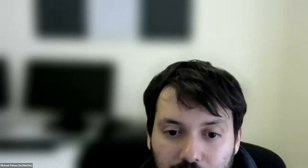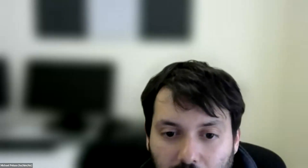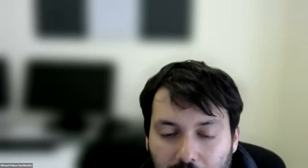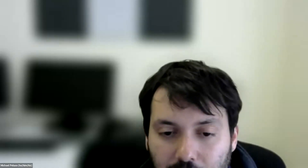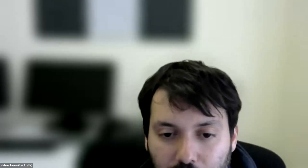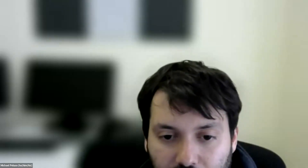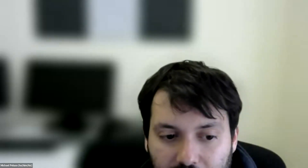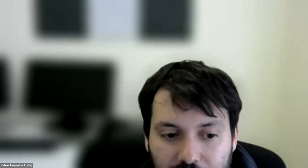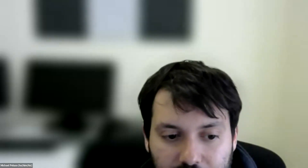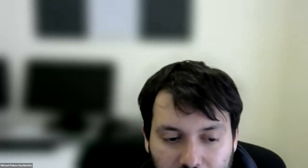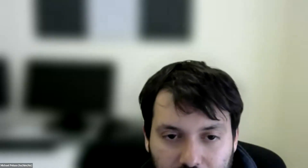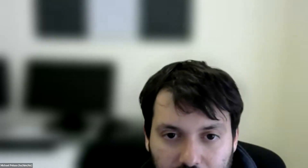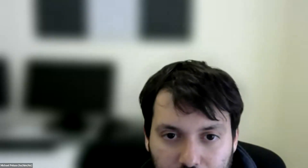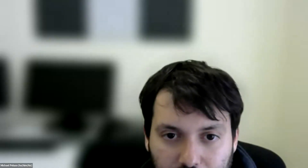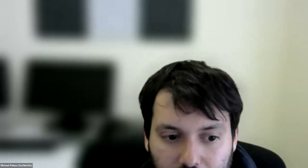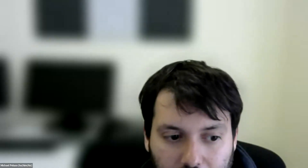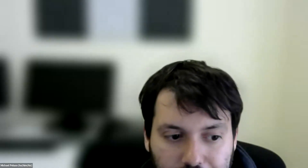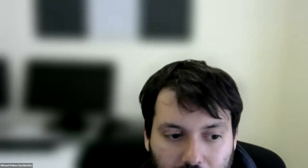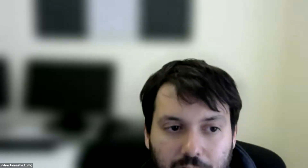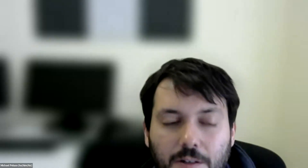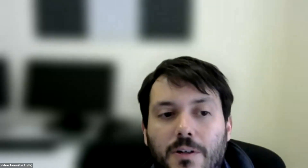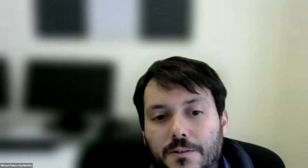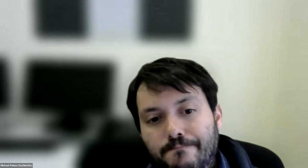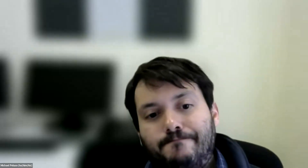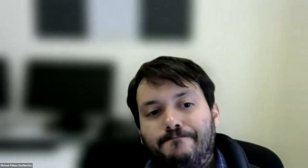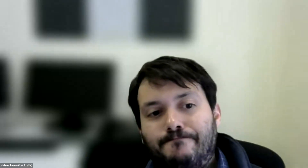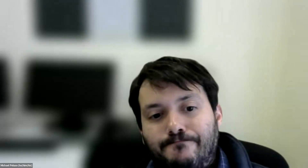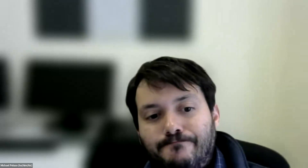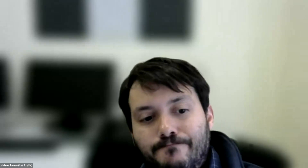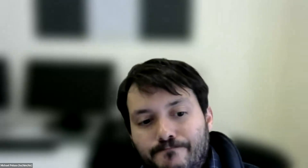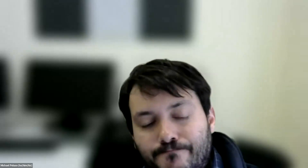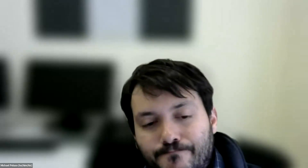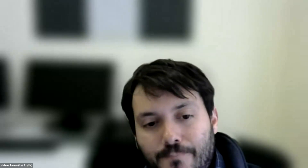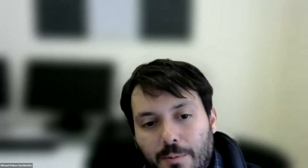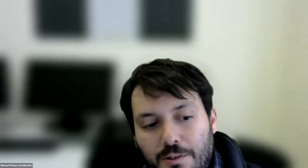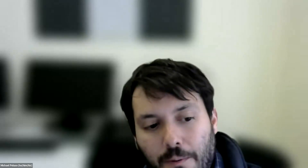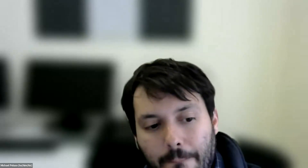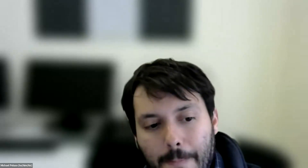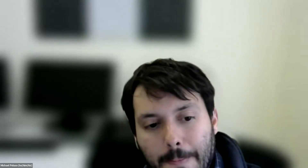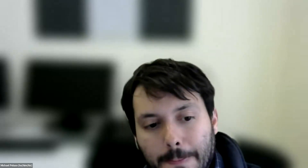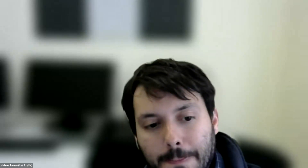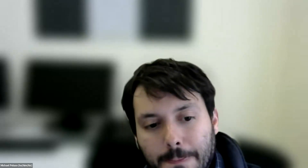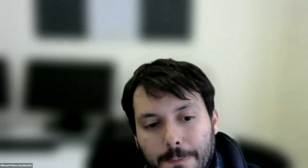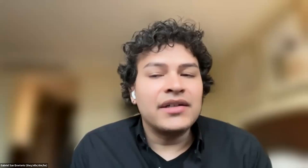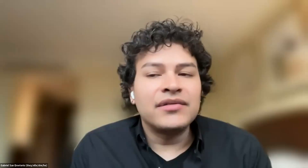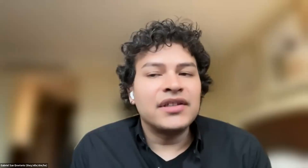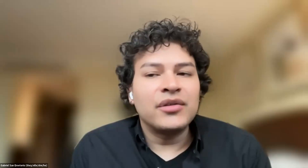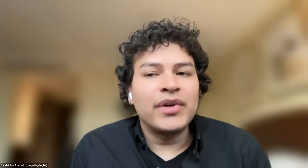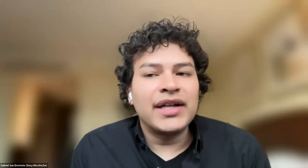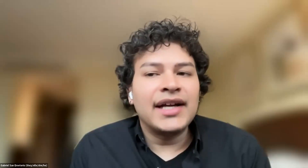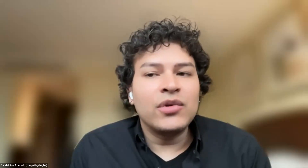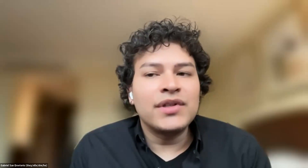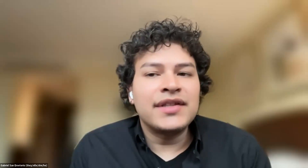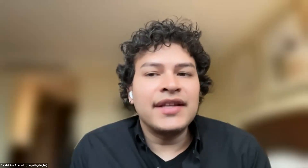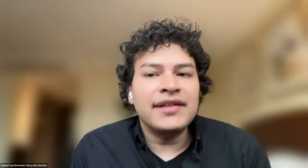I do not know if that intersection has been looked at. That is a good question. Gabriel, do you know? No, I don't